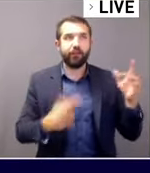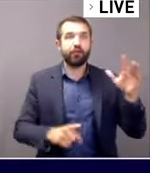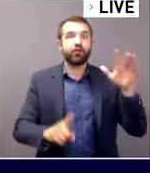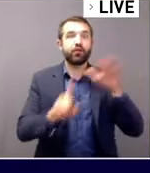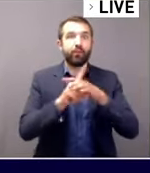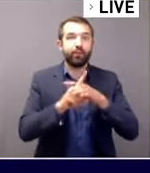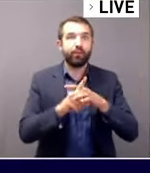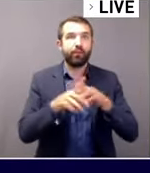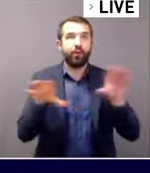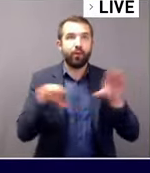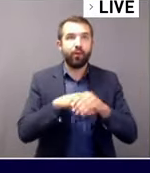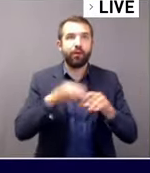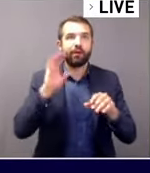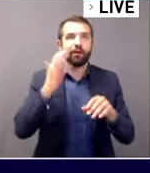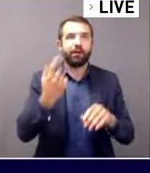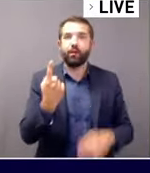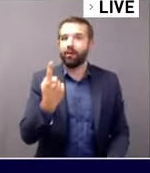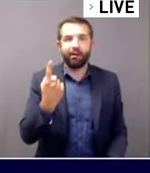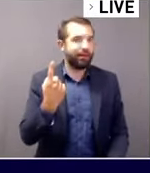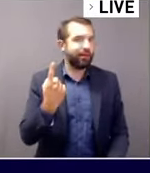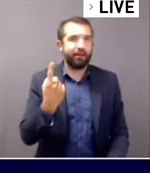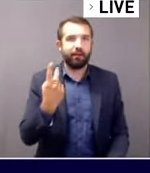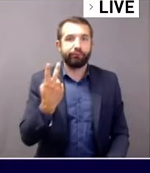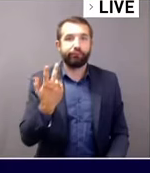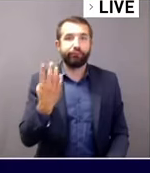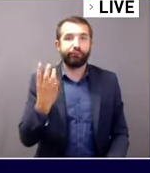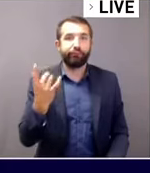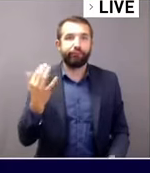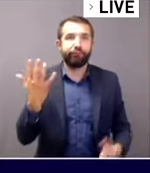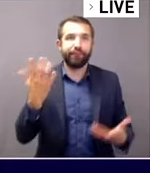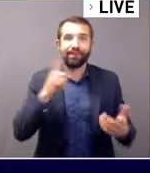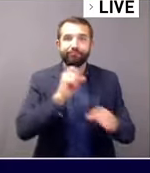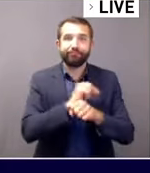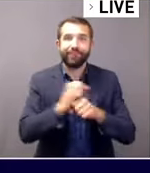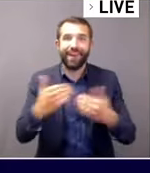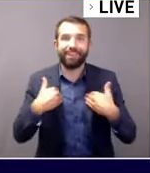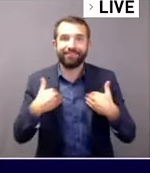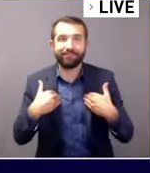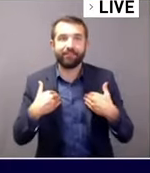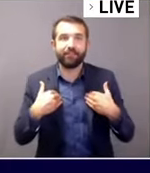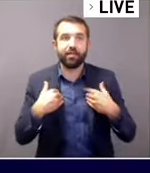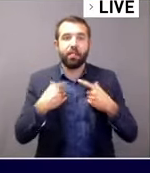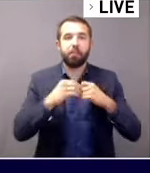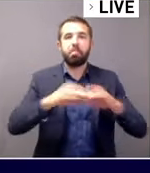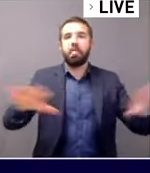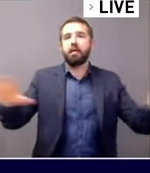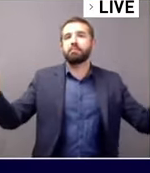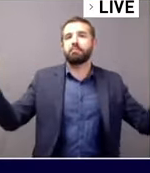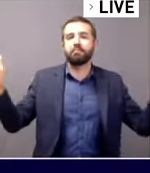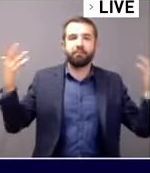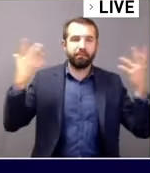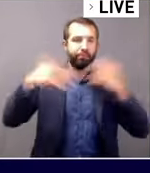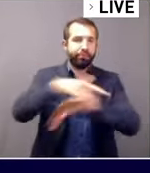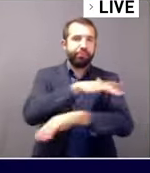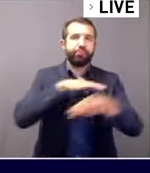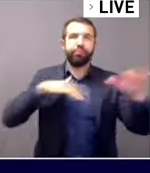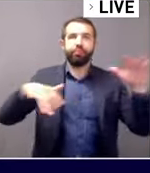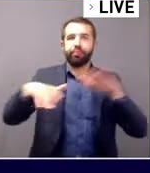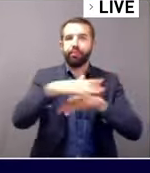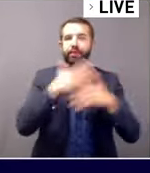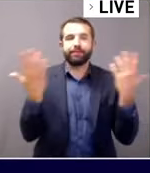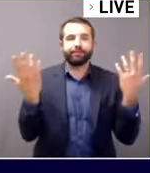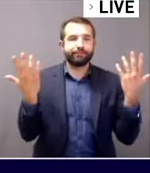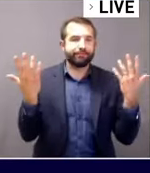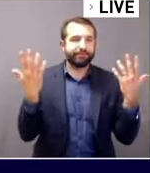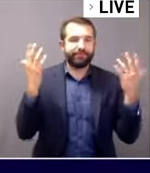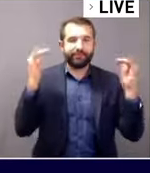it was likely to be more than one individual. And those that panel of folks are likely to have spread the disease more